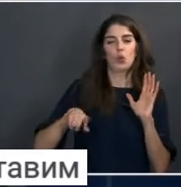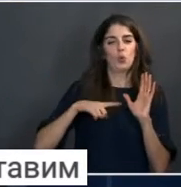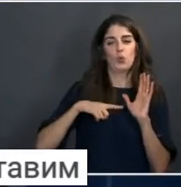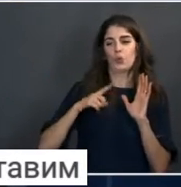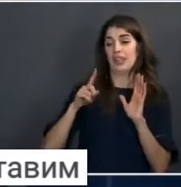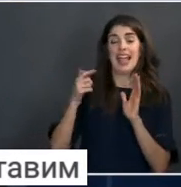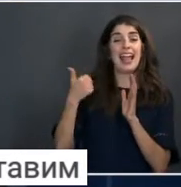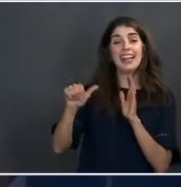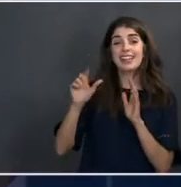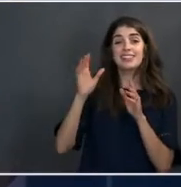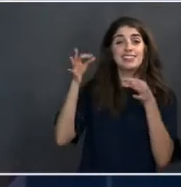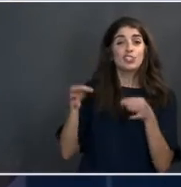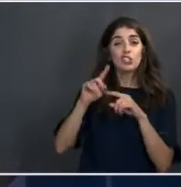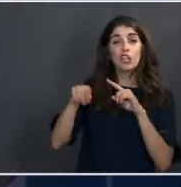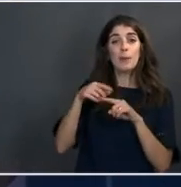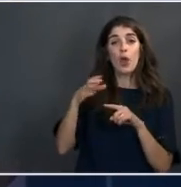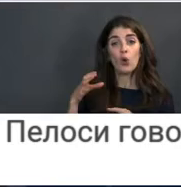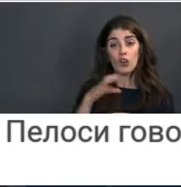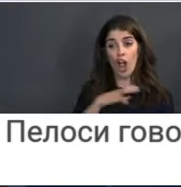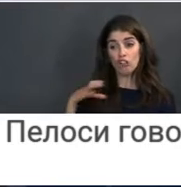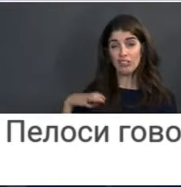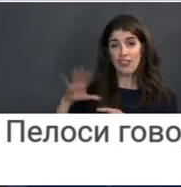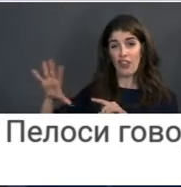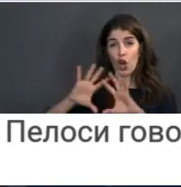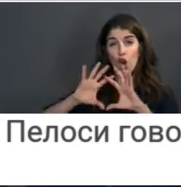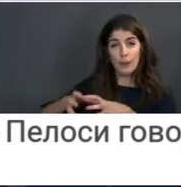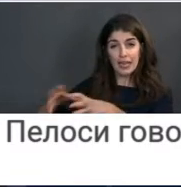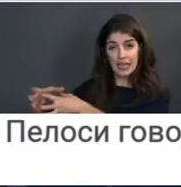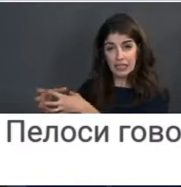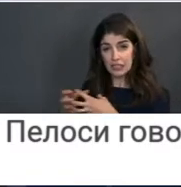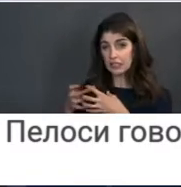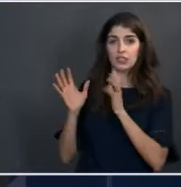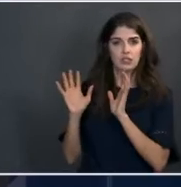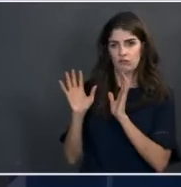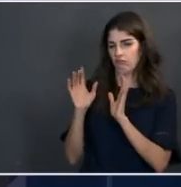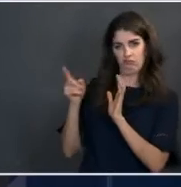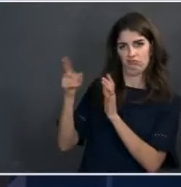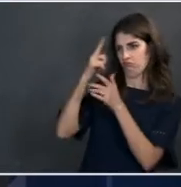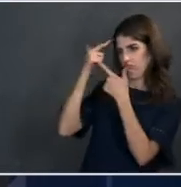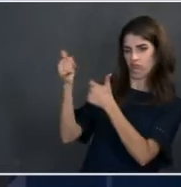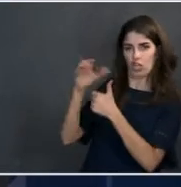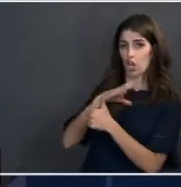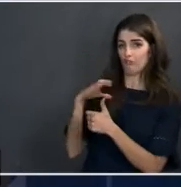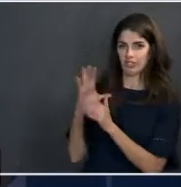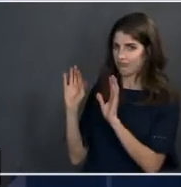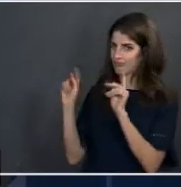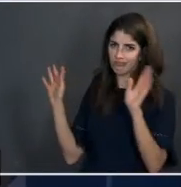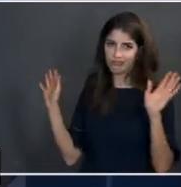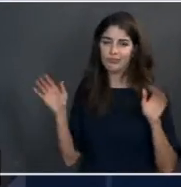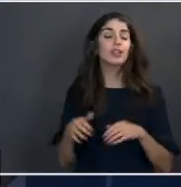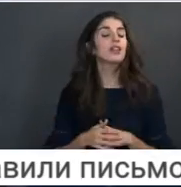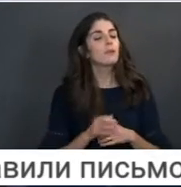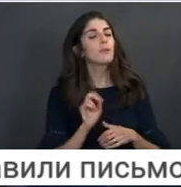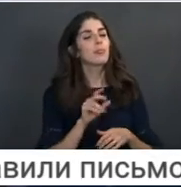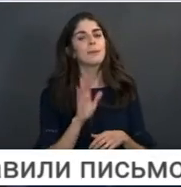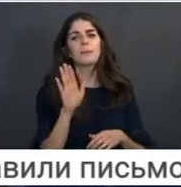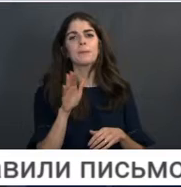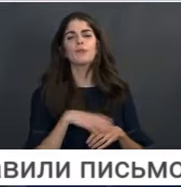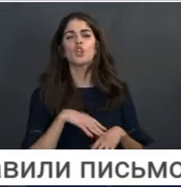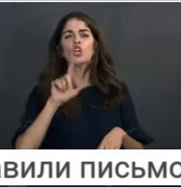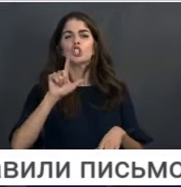decisions about committees to members of Congress, and we've certainly seen Speaker Pelosi speak to that. Go ahead. Thank you.